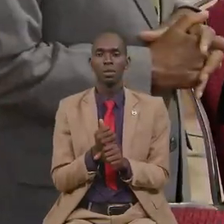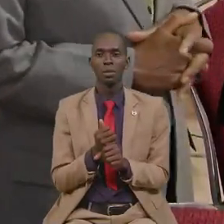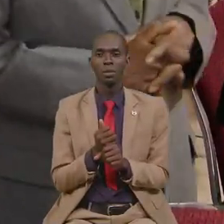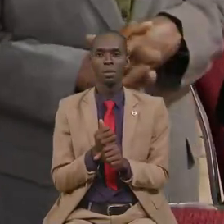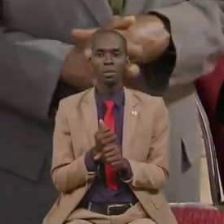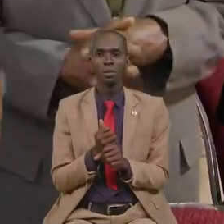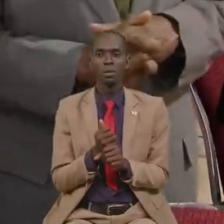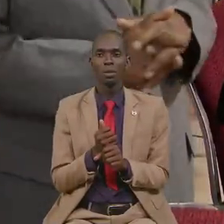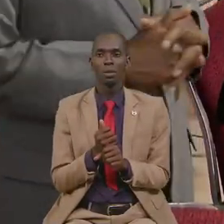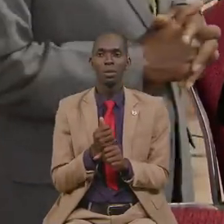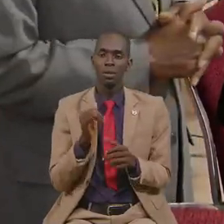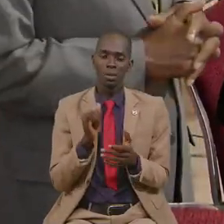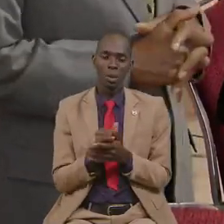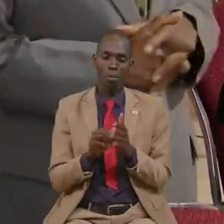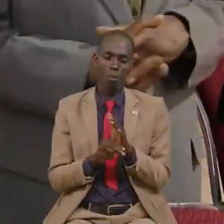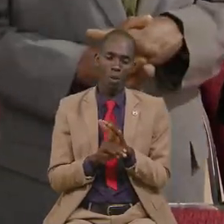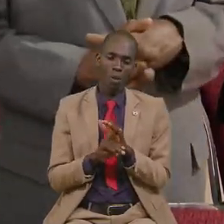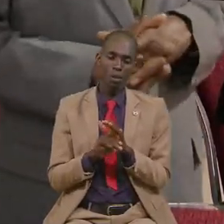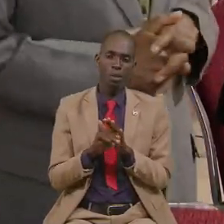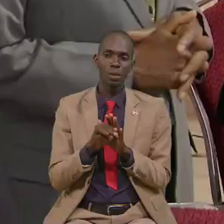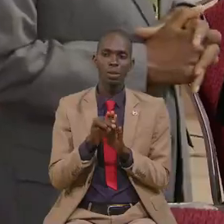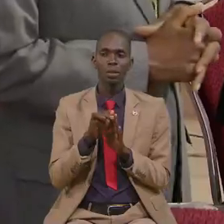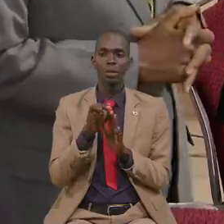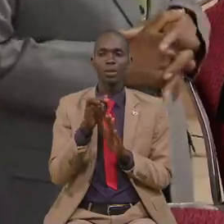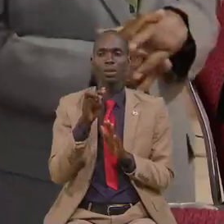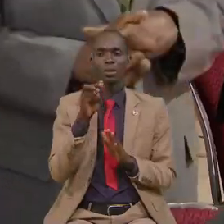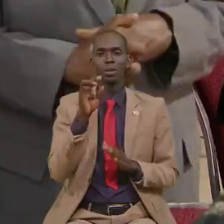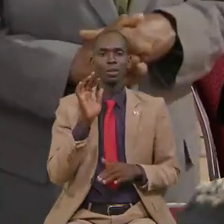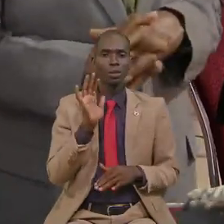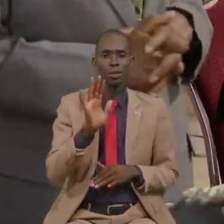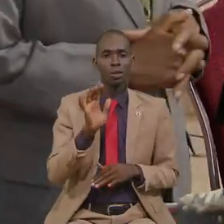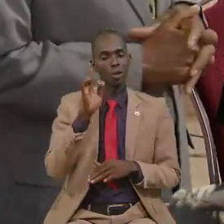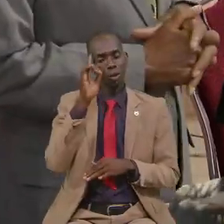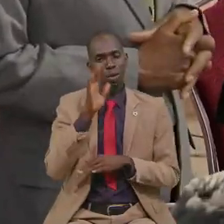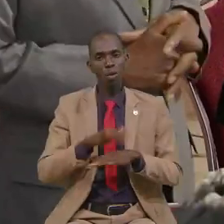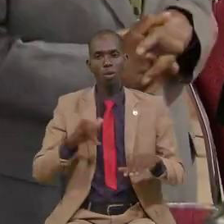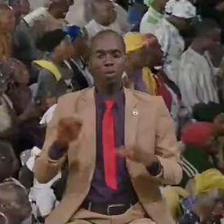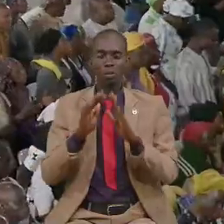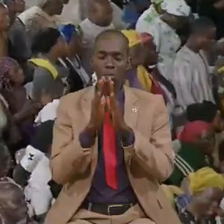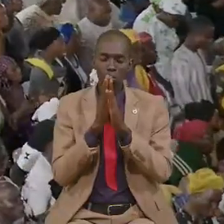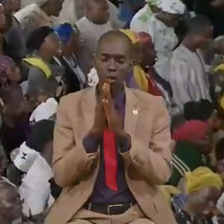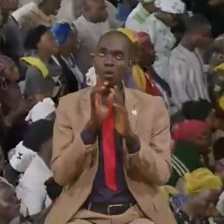that matures your calling. Tell the Lord,